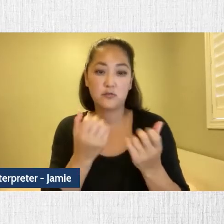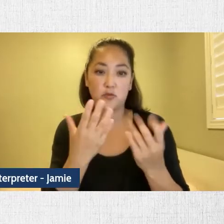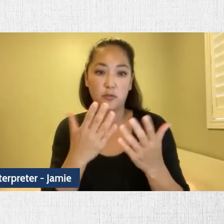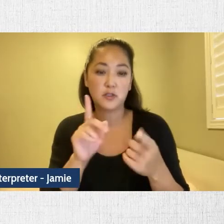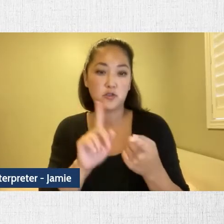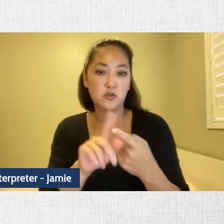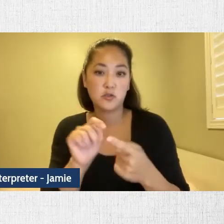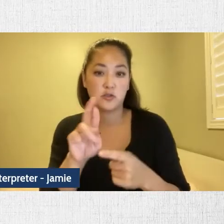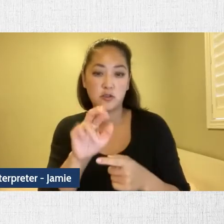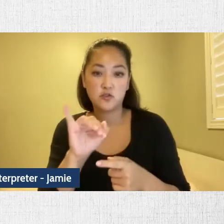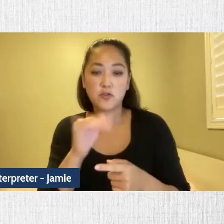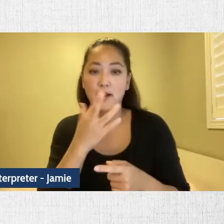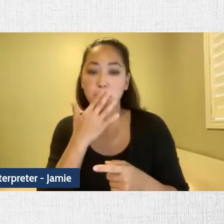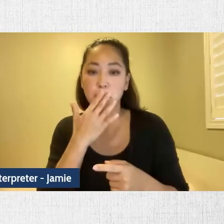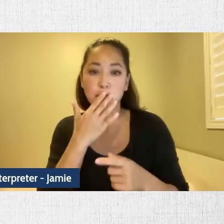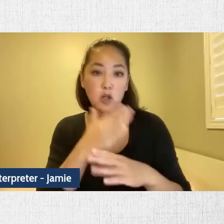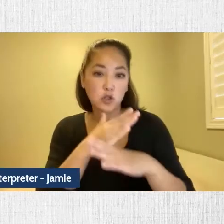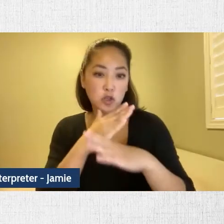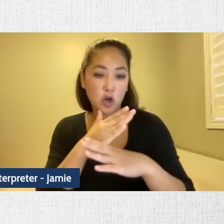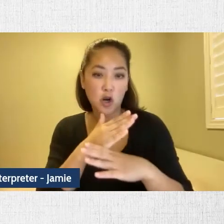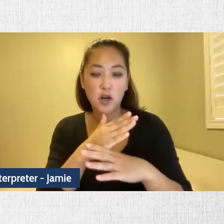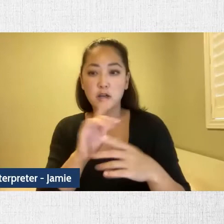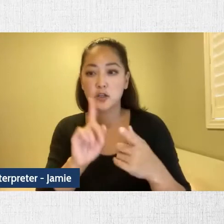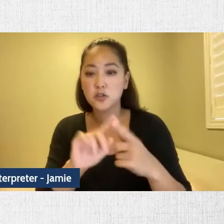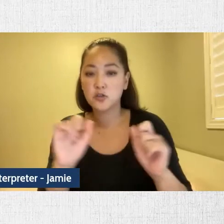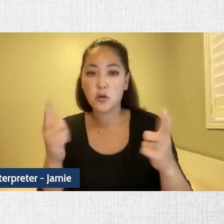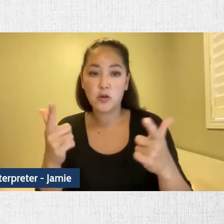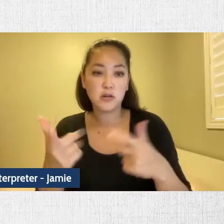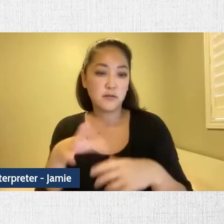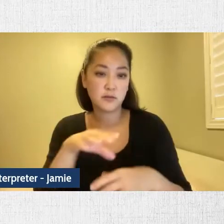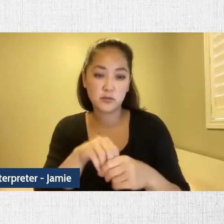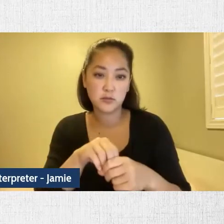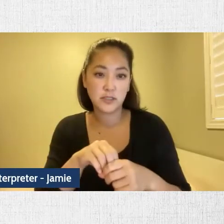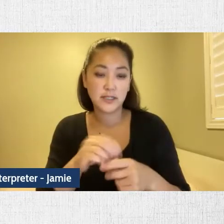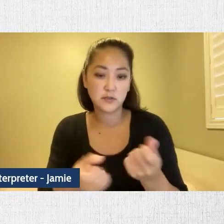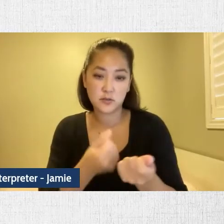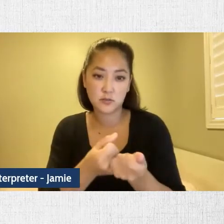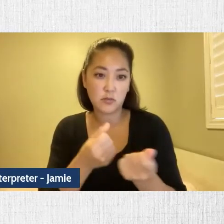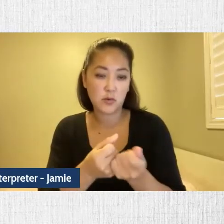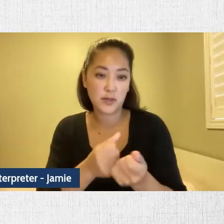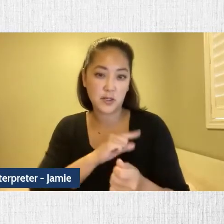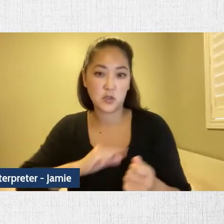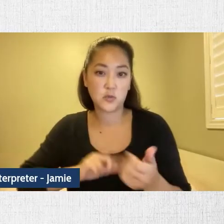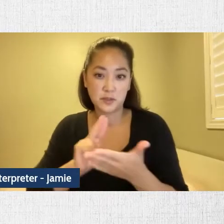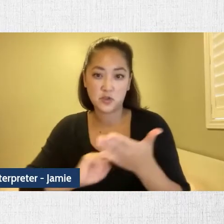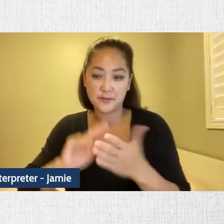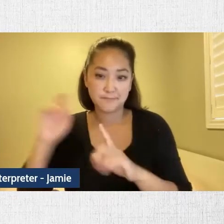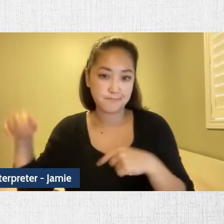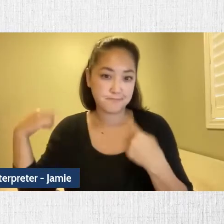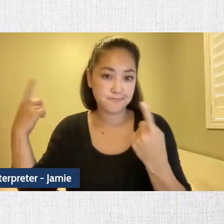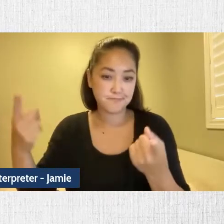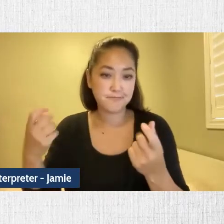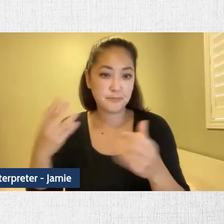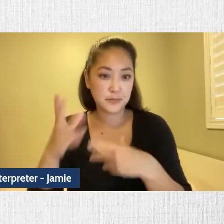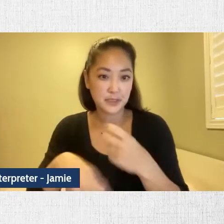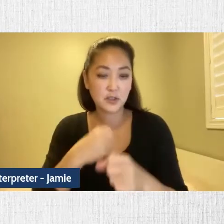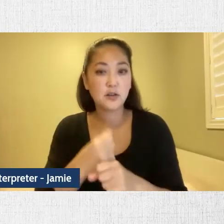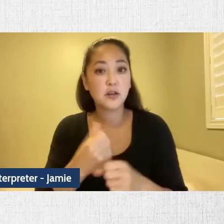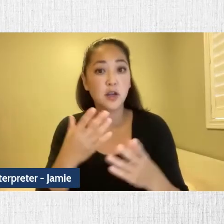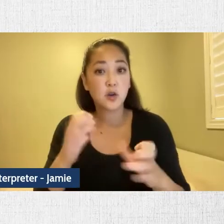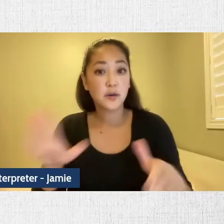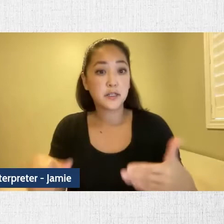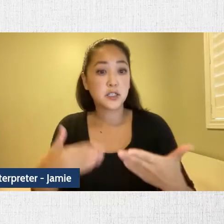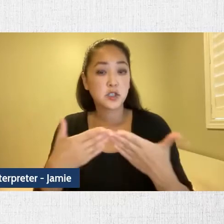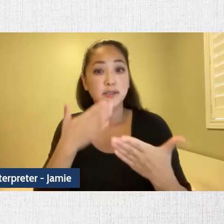Guard for all of your contributions to Queen's engineering and the faculty over the years. And now I want to just introduce a thank you video that was made